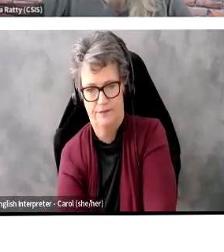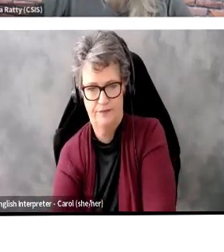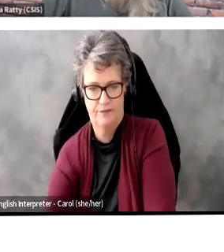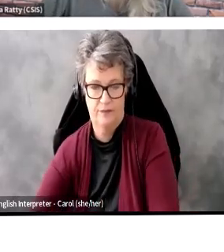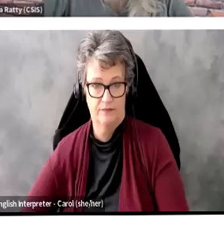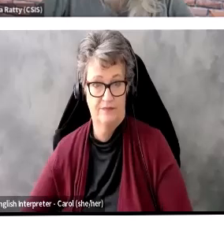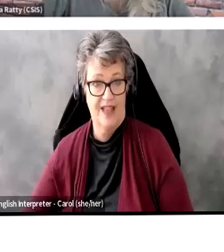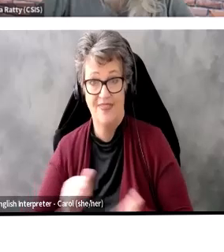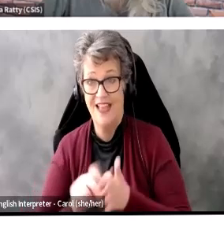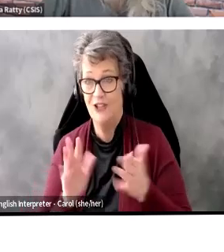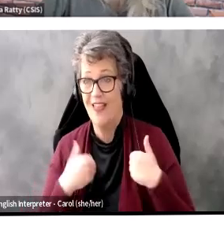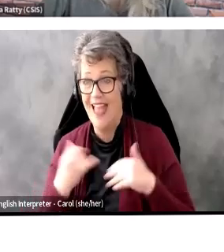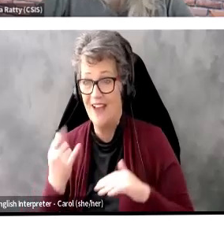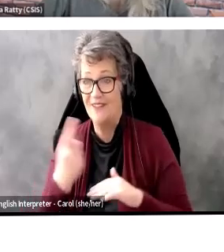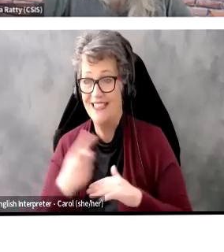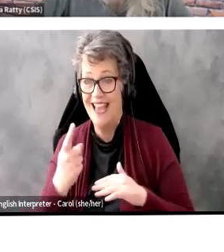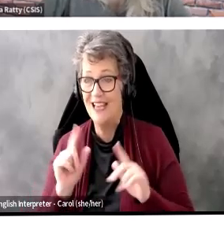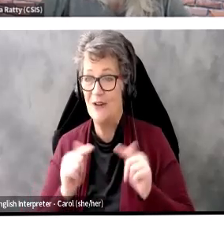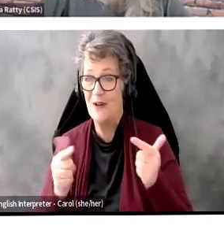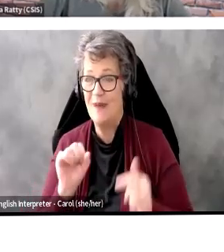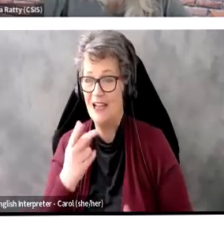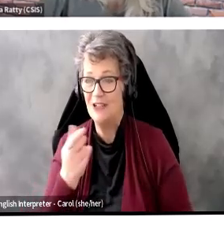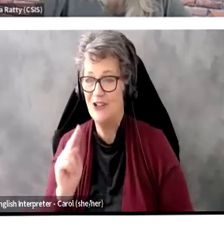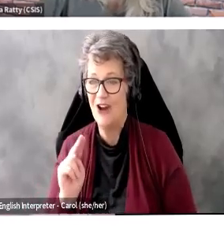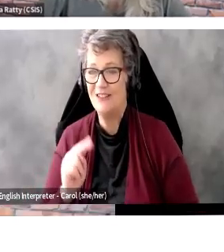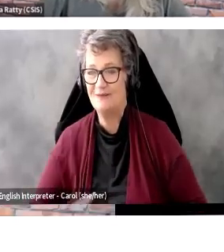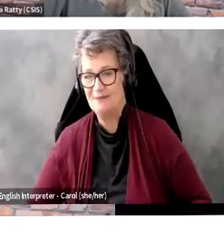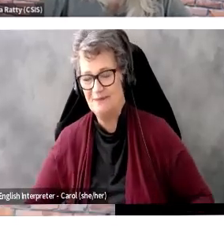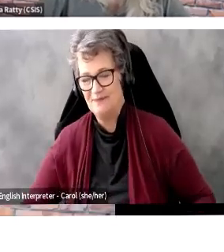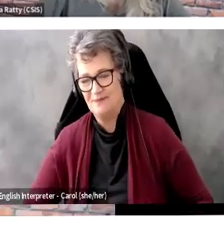And that was all I had today. I think back to you, Sean.